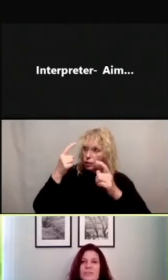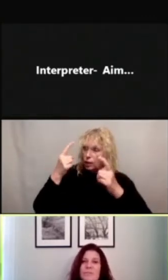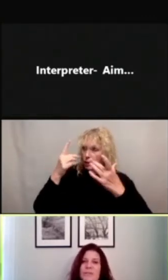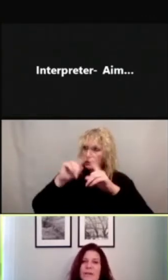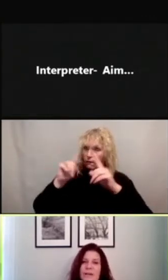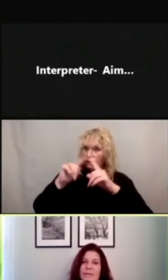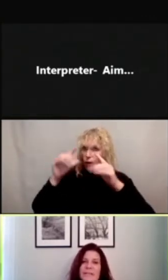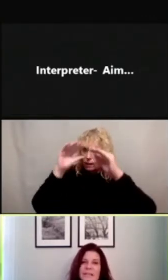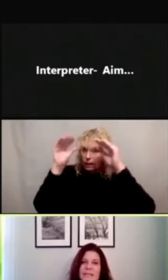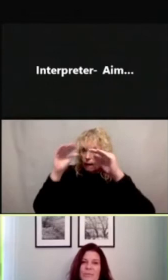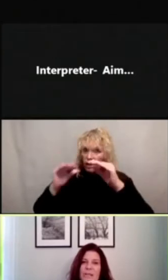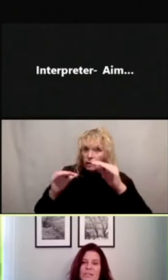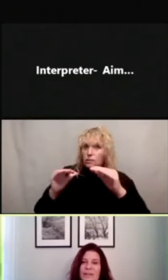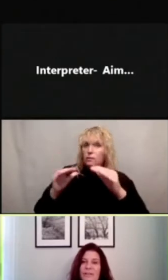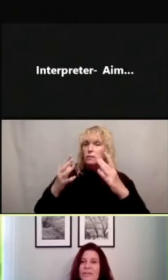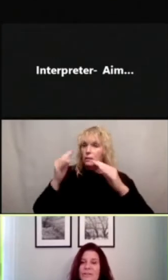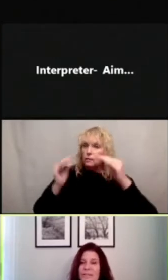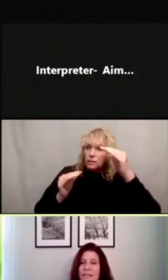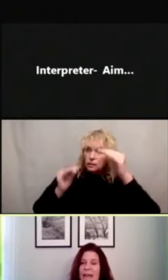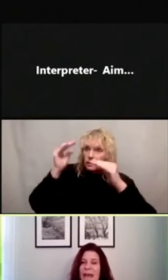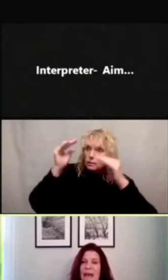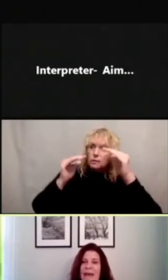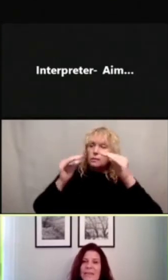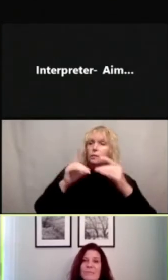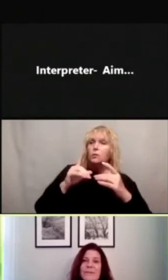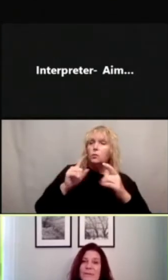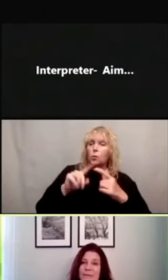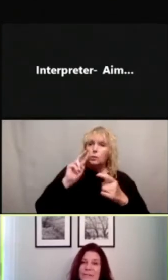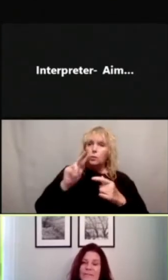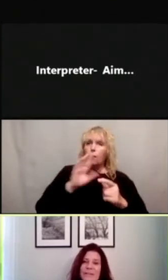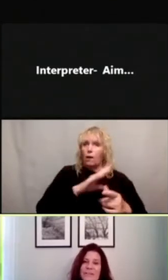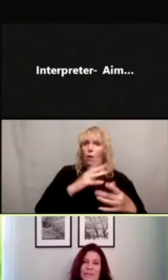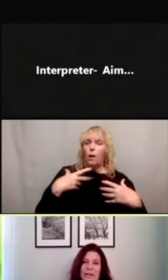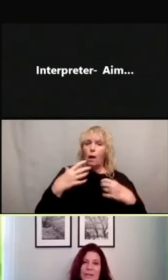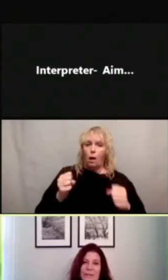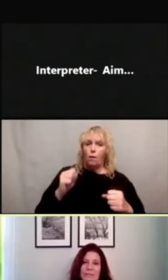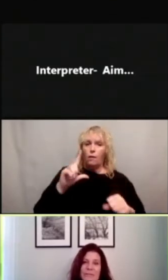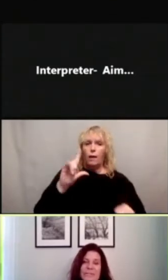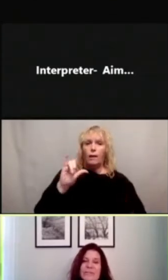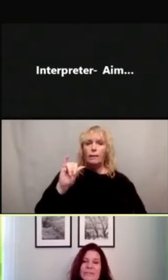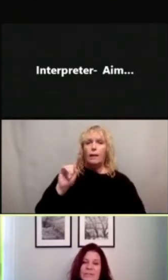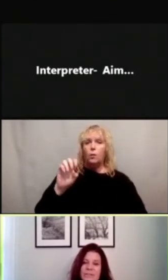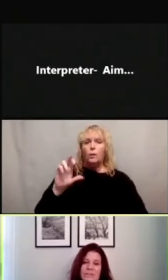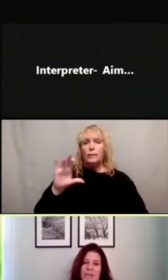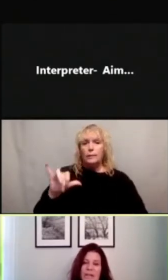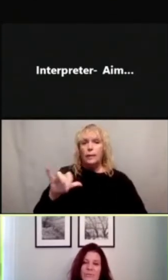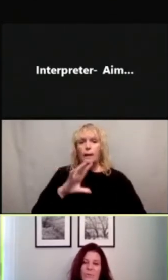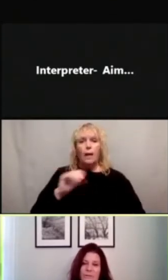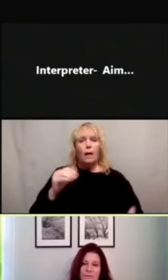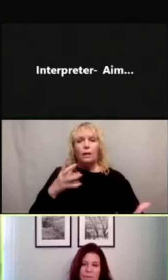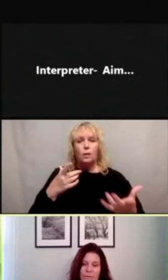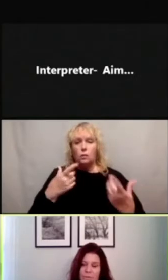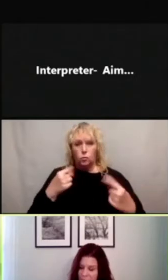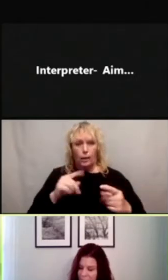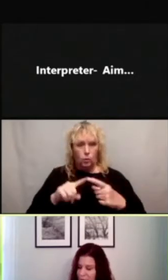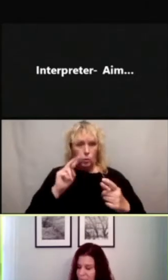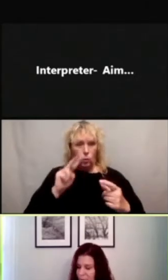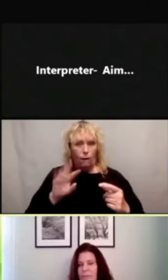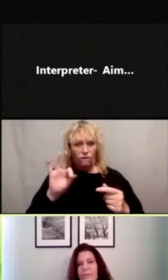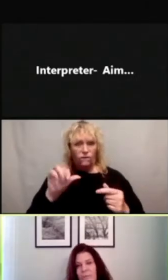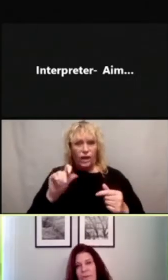in terms of assessing a patient's health literacy. And the readability factor of the materials is just kind of one of